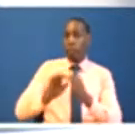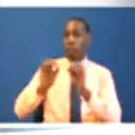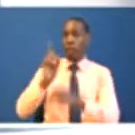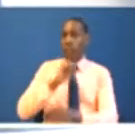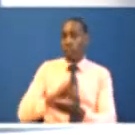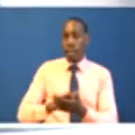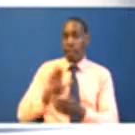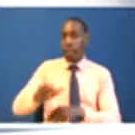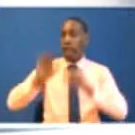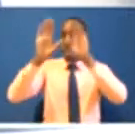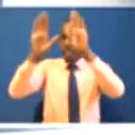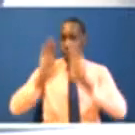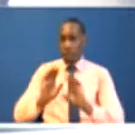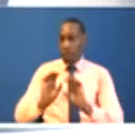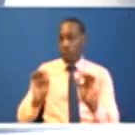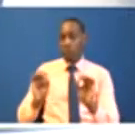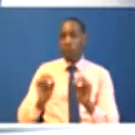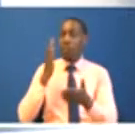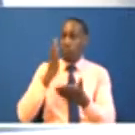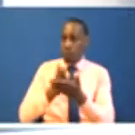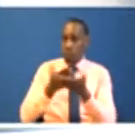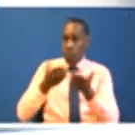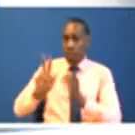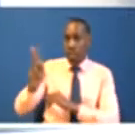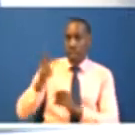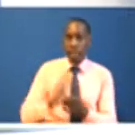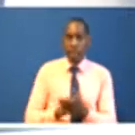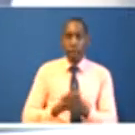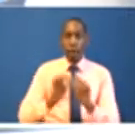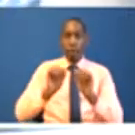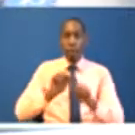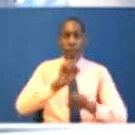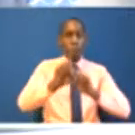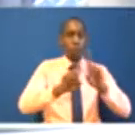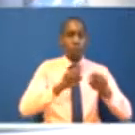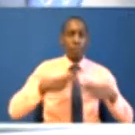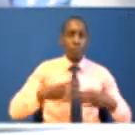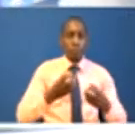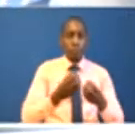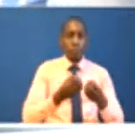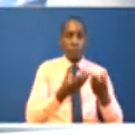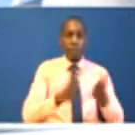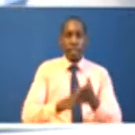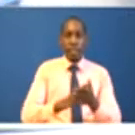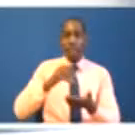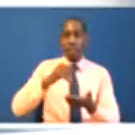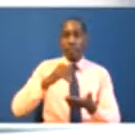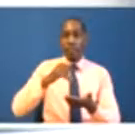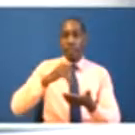you become irrelevant that's a bitter truth in kenya you can ask many people have been there including myself